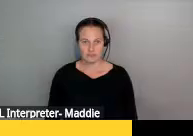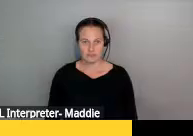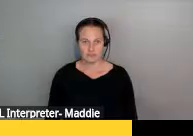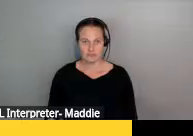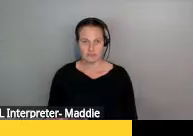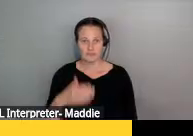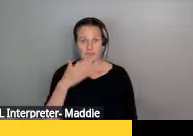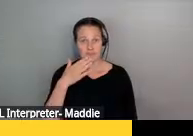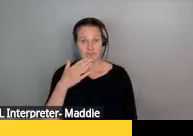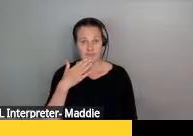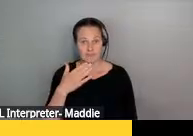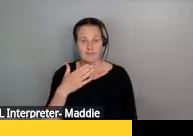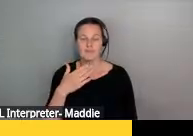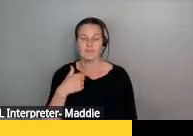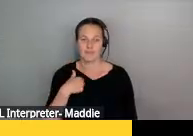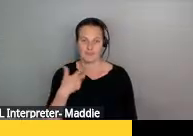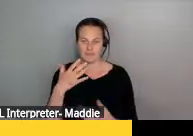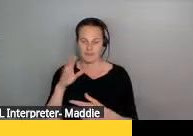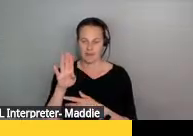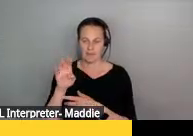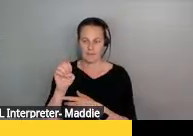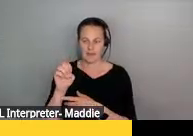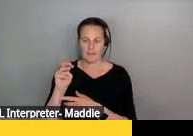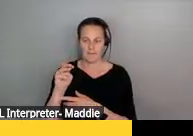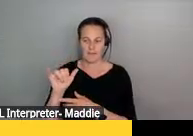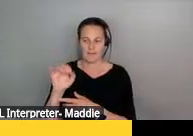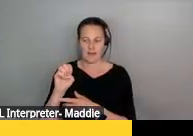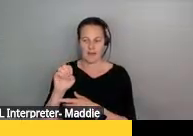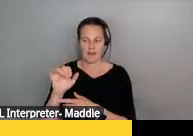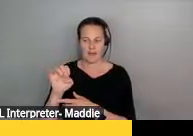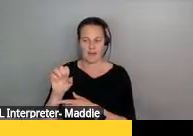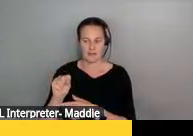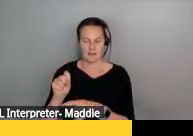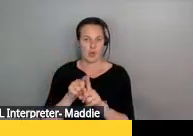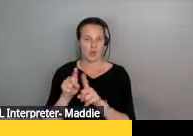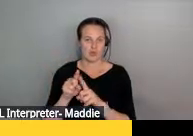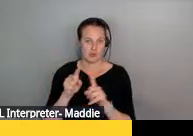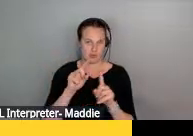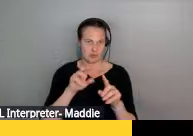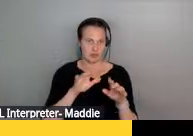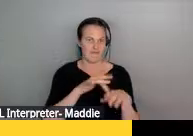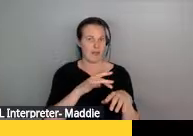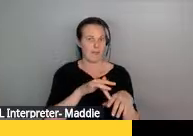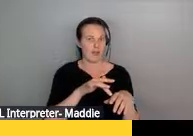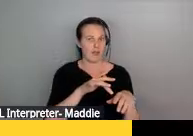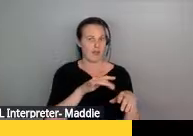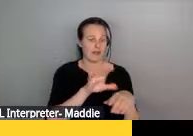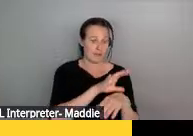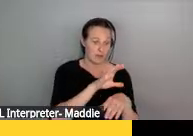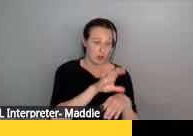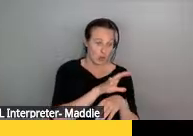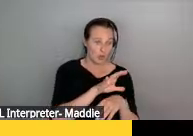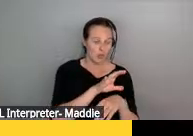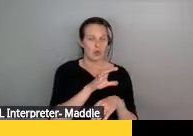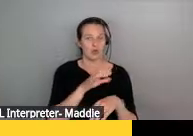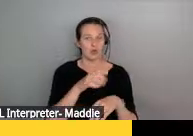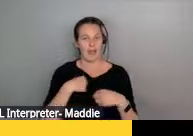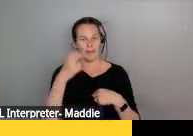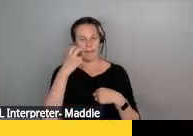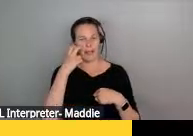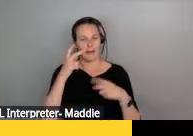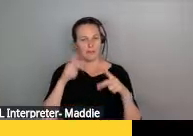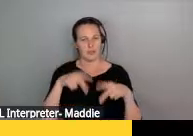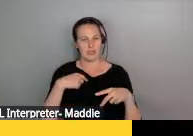Thank you. And I did mention that Be My Eyes is also available on the computer as well as on the phone. So I use it. I'm a blind person and I use Be